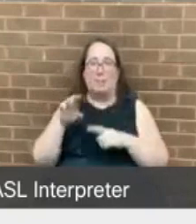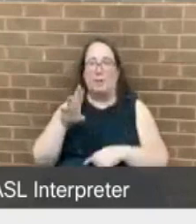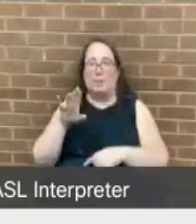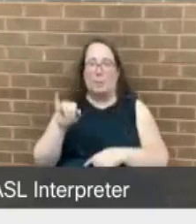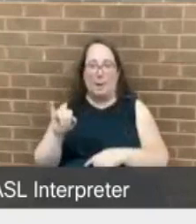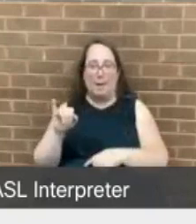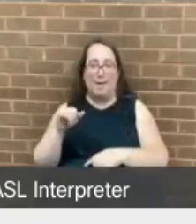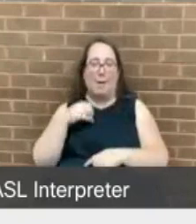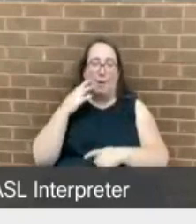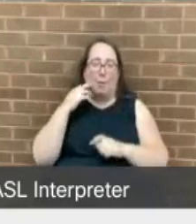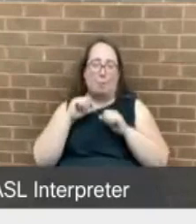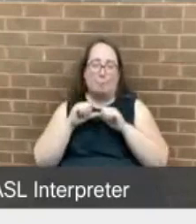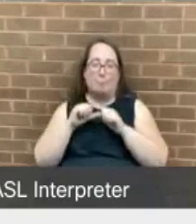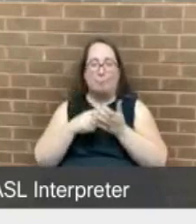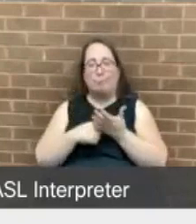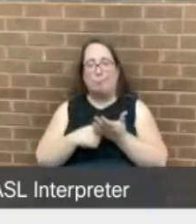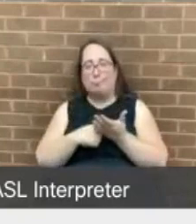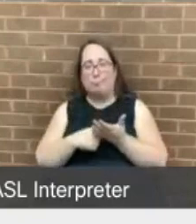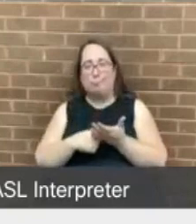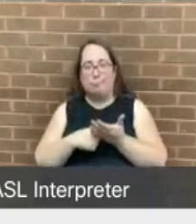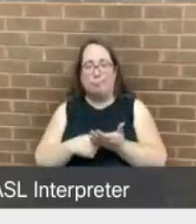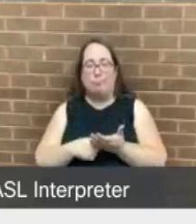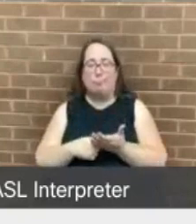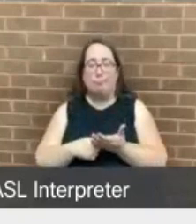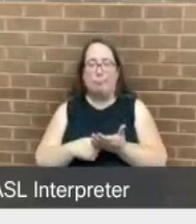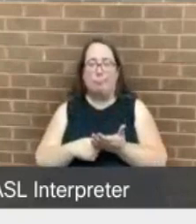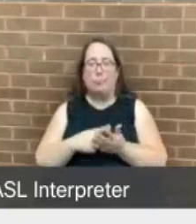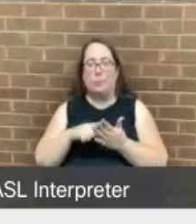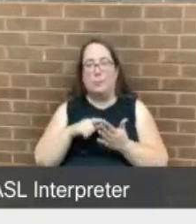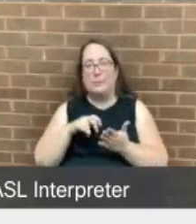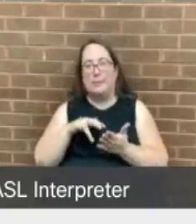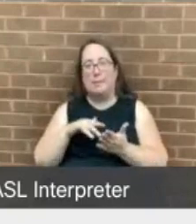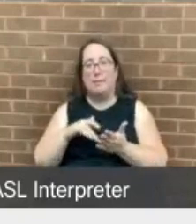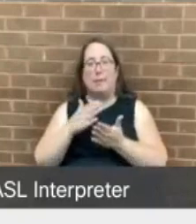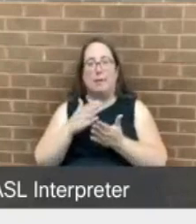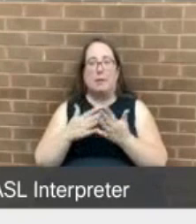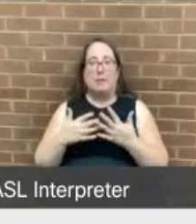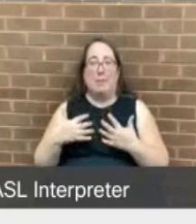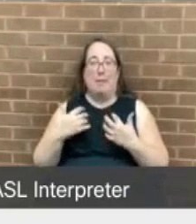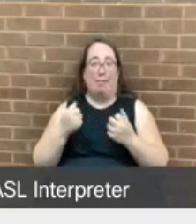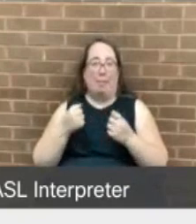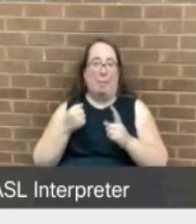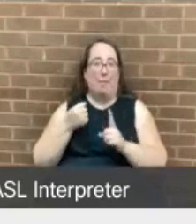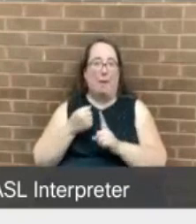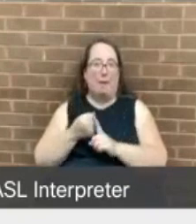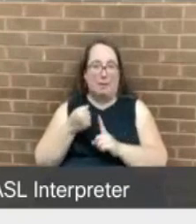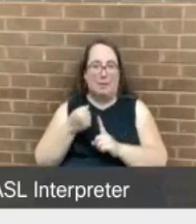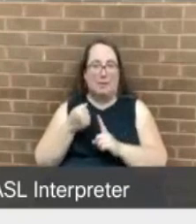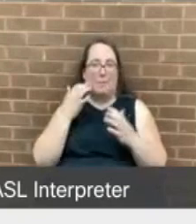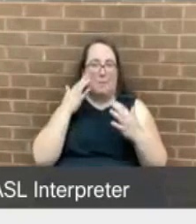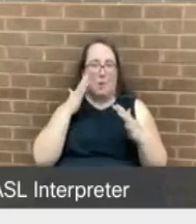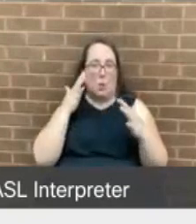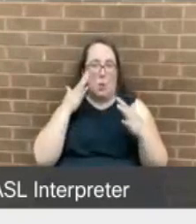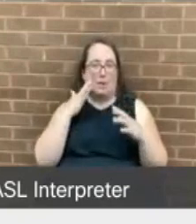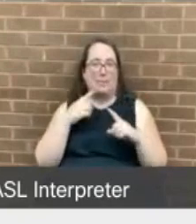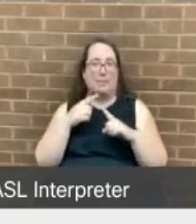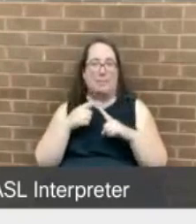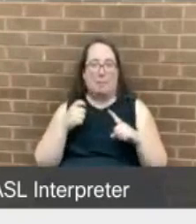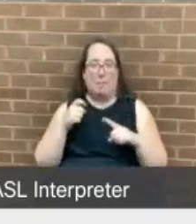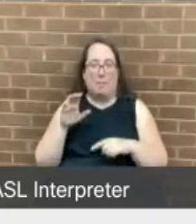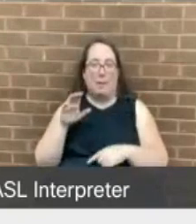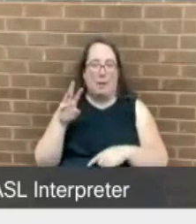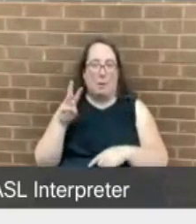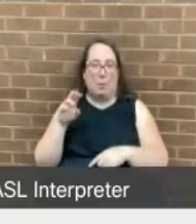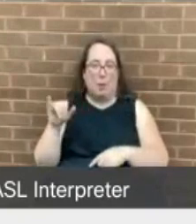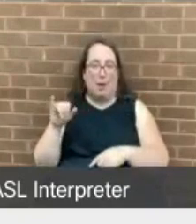ongoing effort to study some of the health effects of the noise that's coming from the air traffic